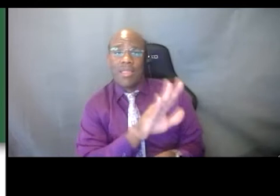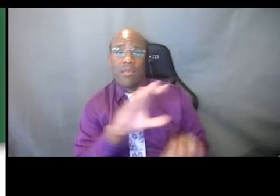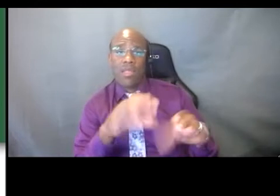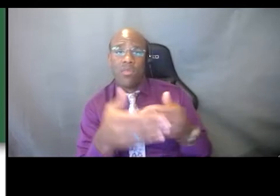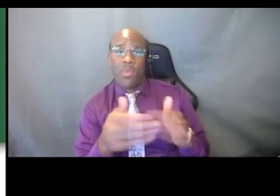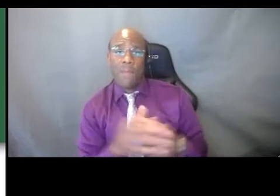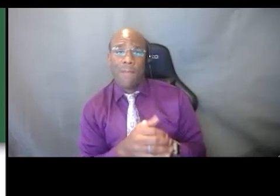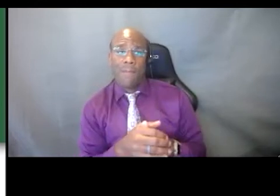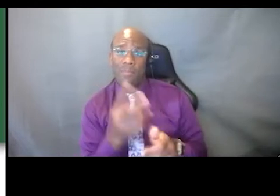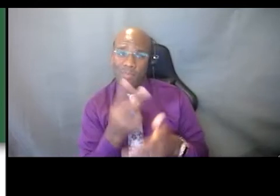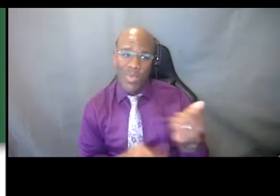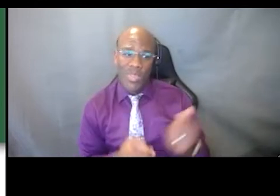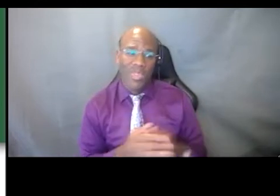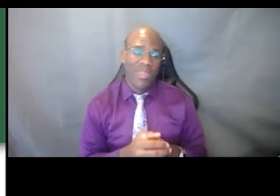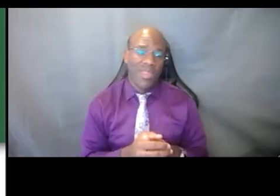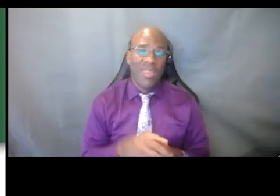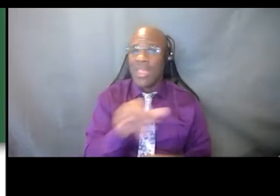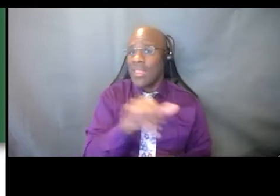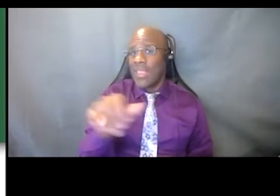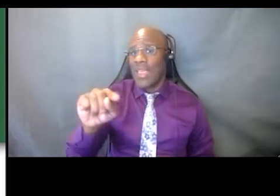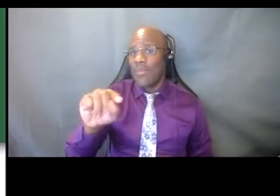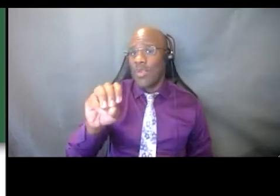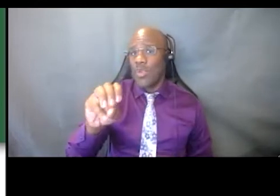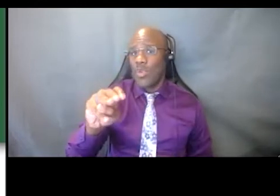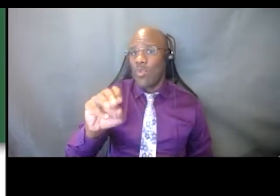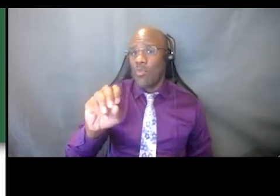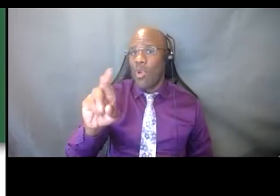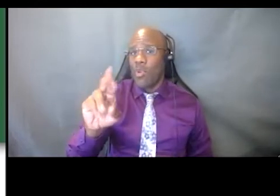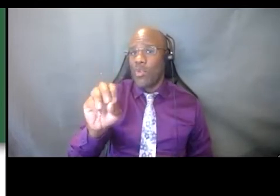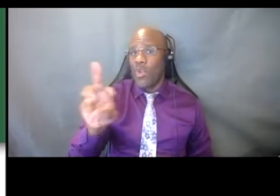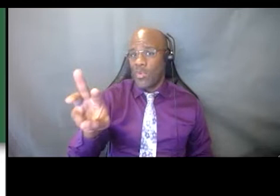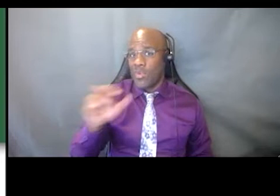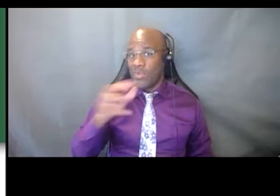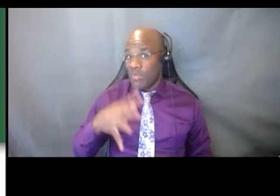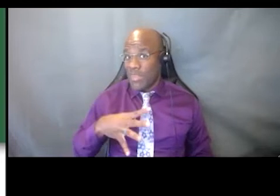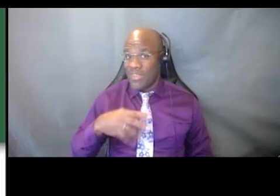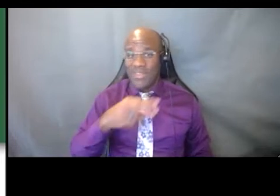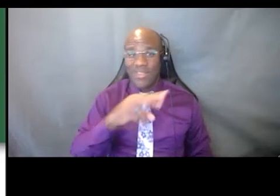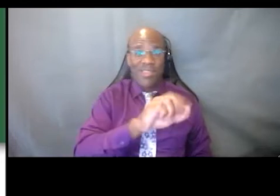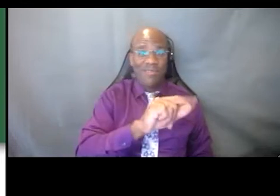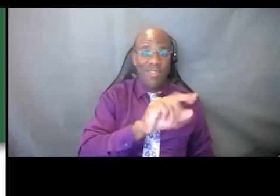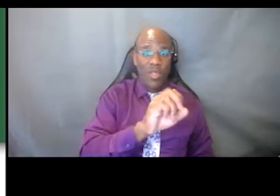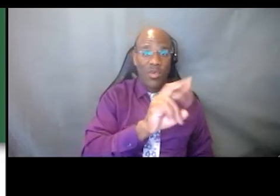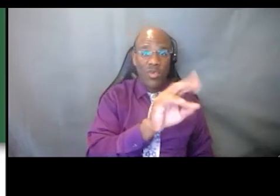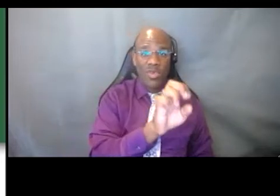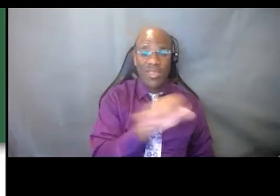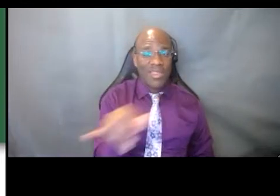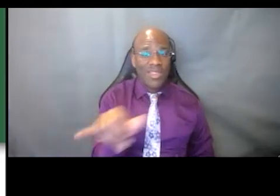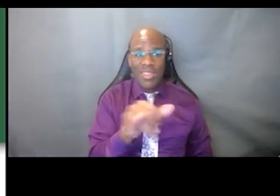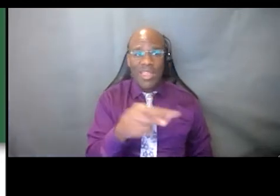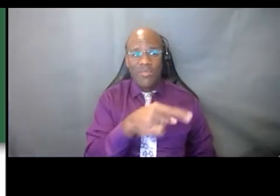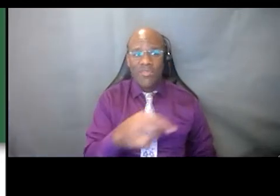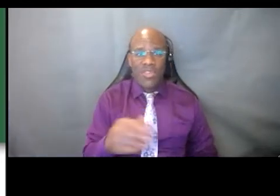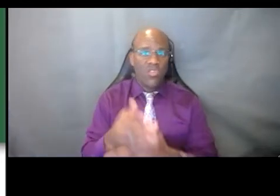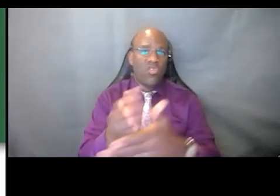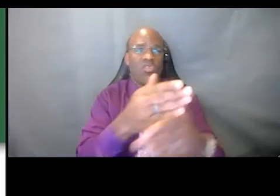tomorrow, always comes and gives back information and shares and say, hey, this is going on. And it truly is, you see a